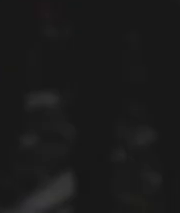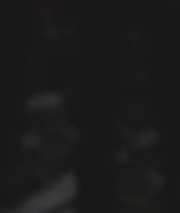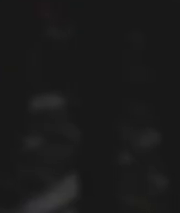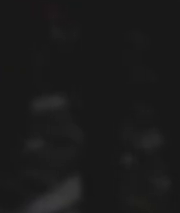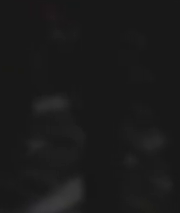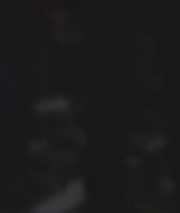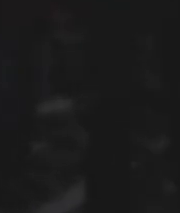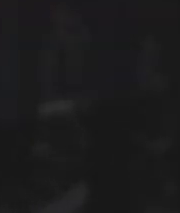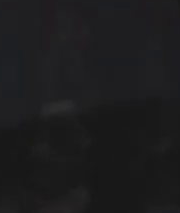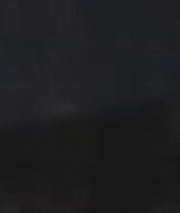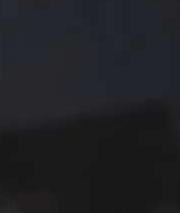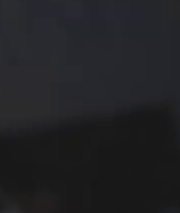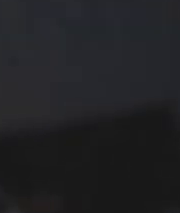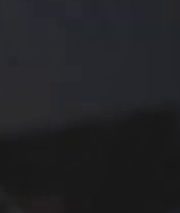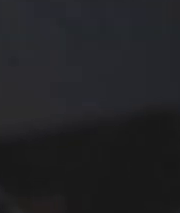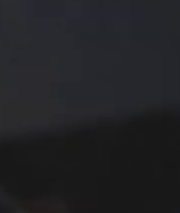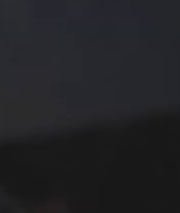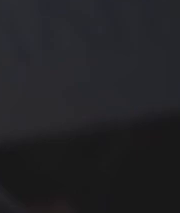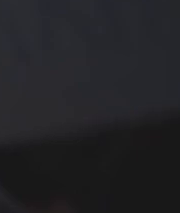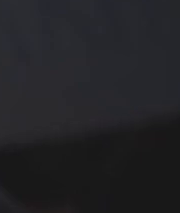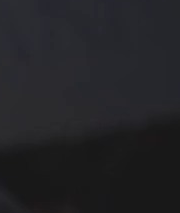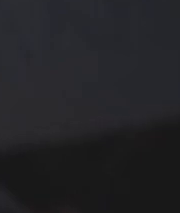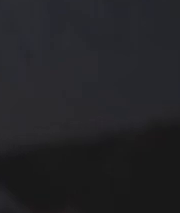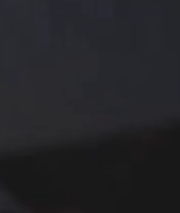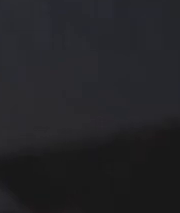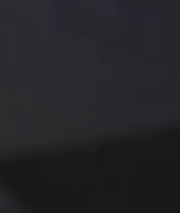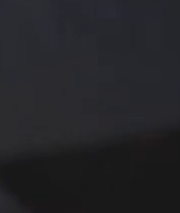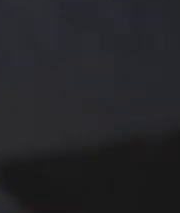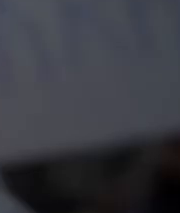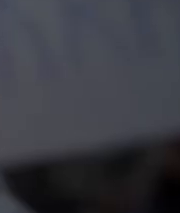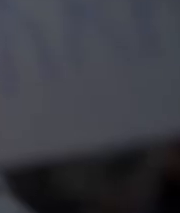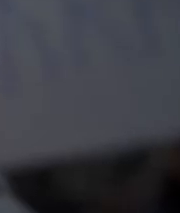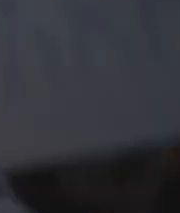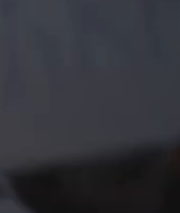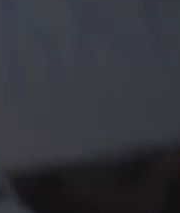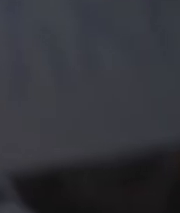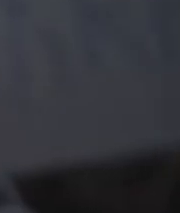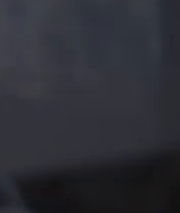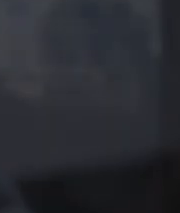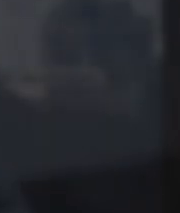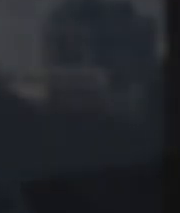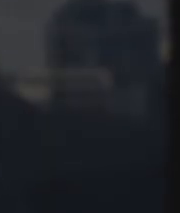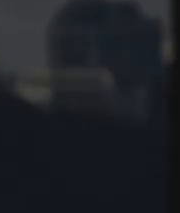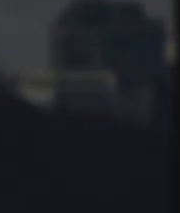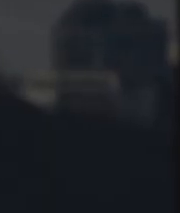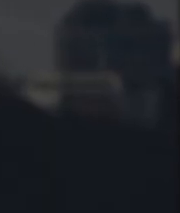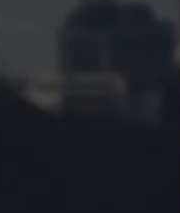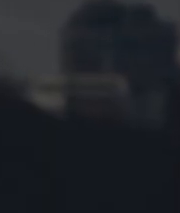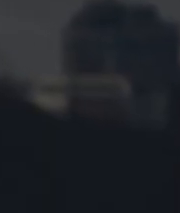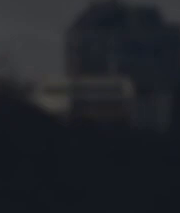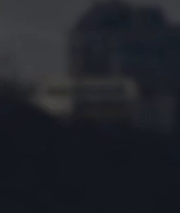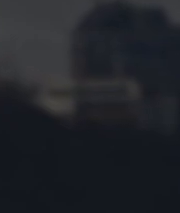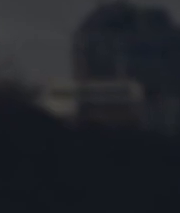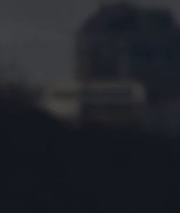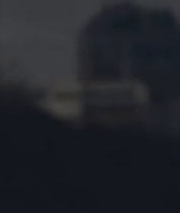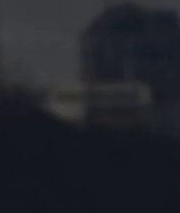Romania, to help transport, feed, and accommodate several victims that are fleeing across the border in search of safety